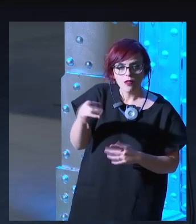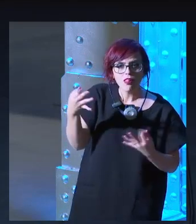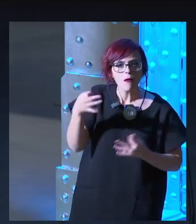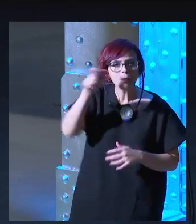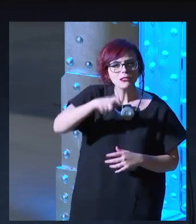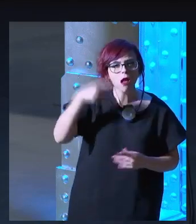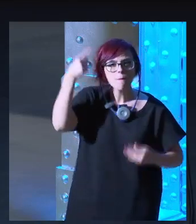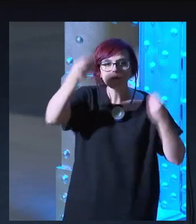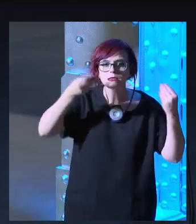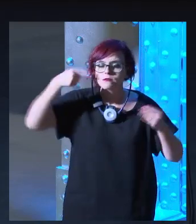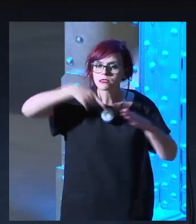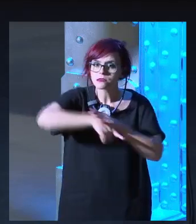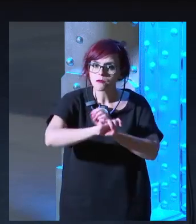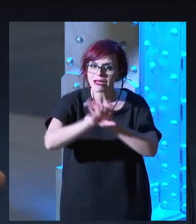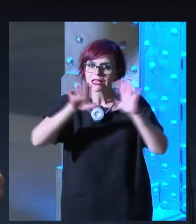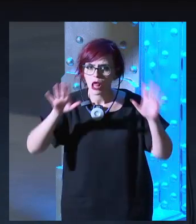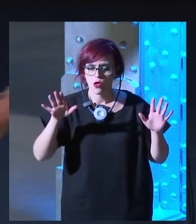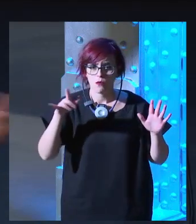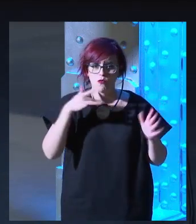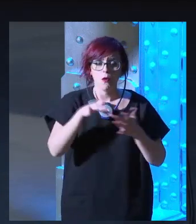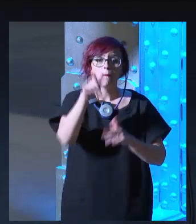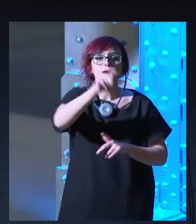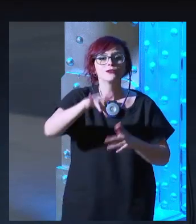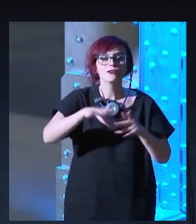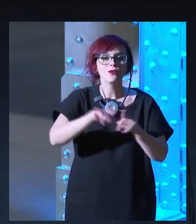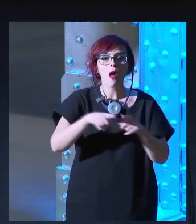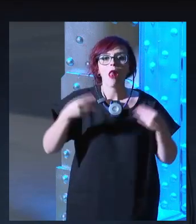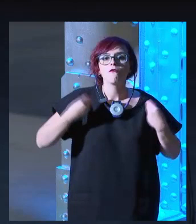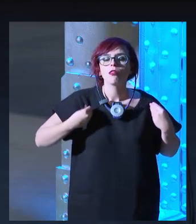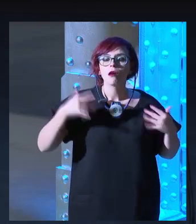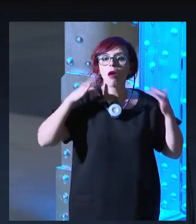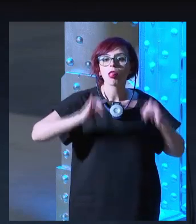in a blur or through habit or like some sort of self-programmed